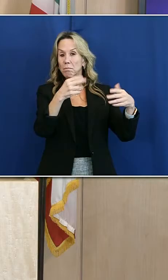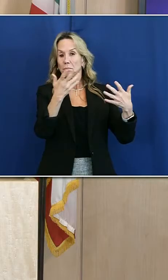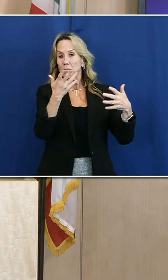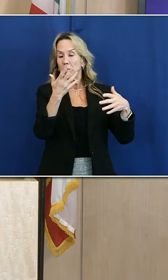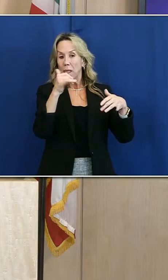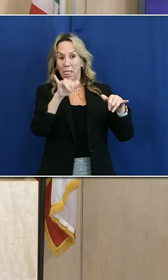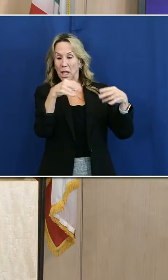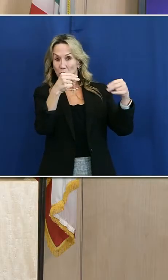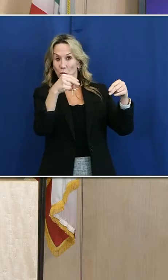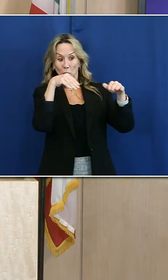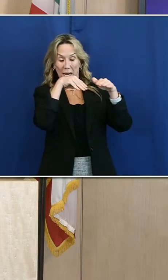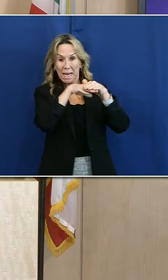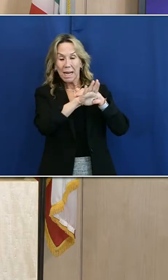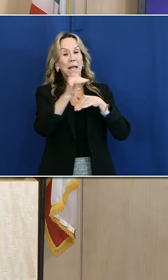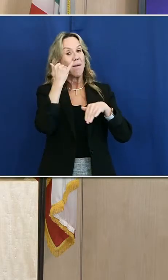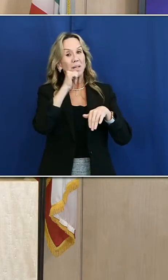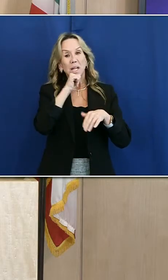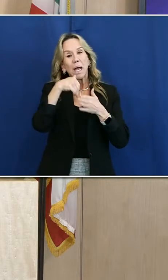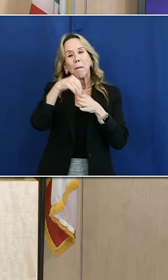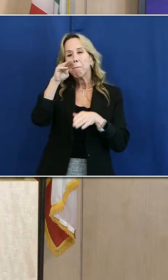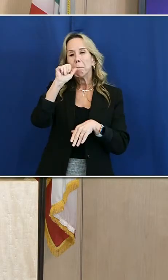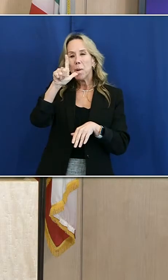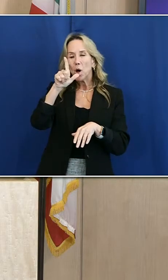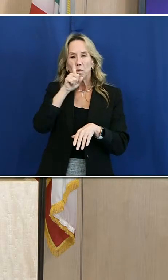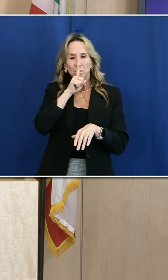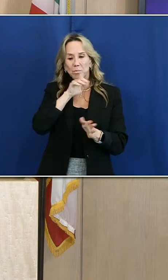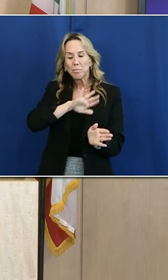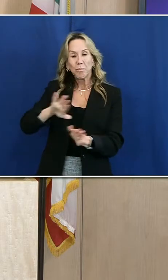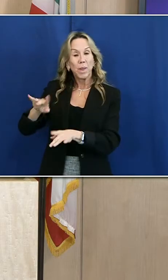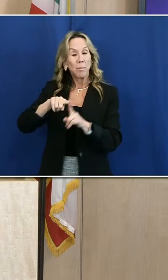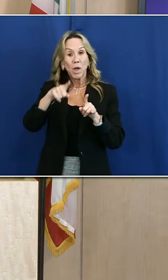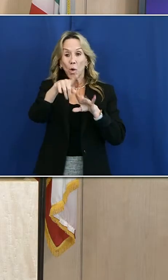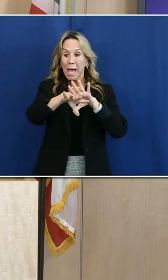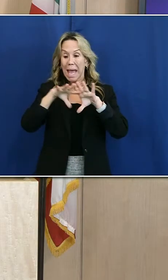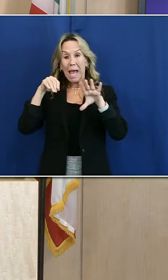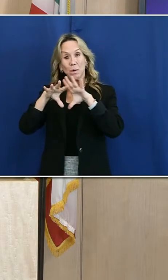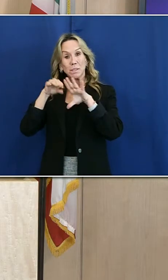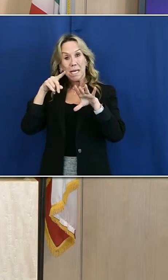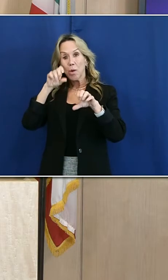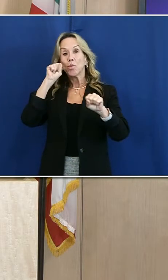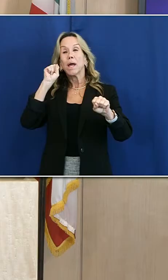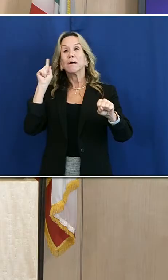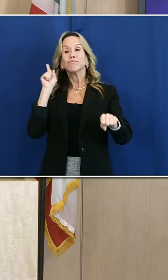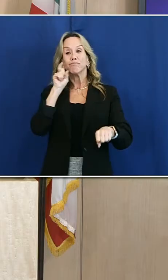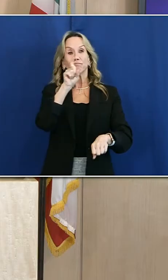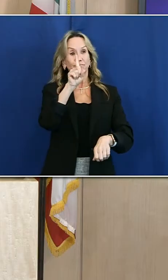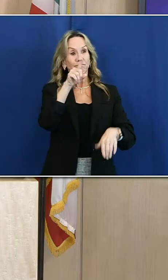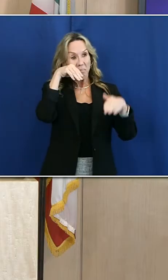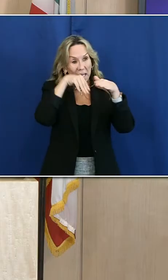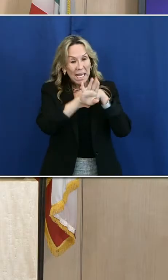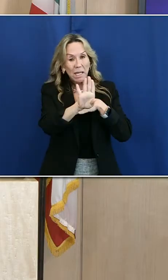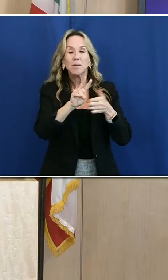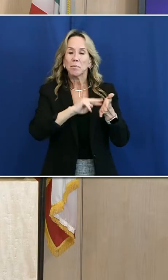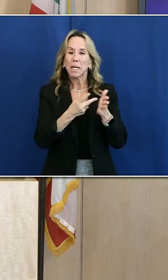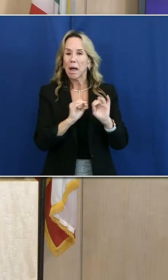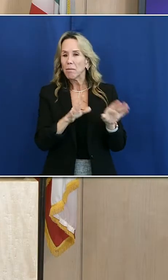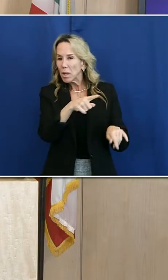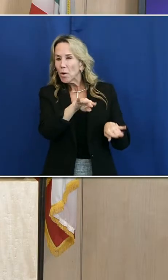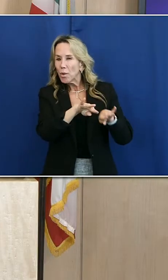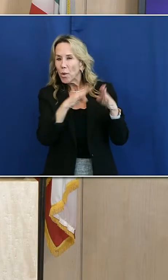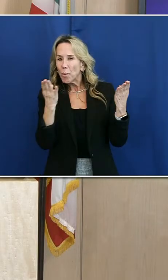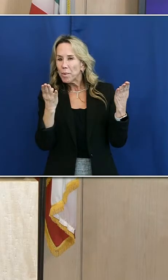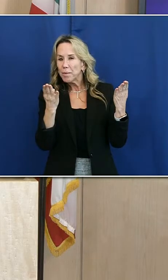being inside a mall, if you can enter from outside, they are open. But I think this is